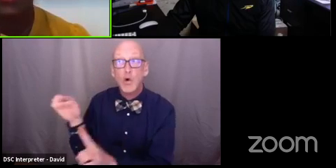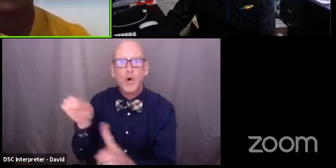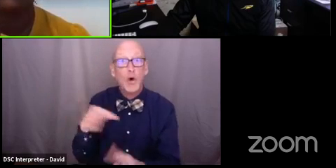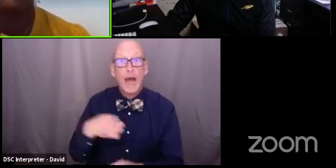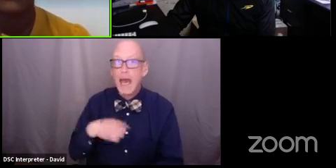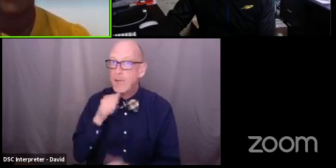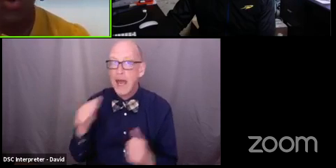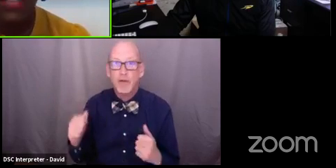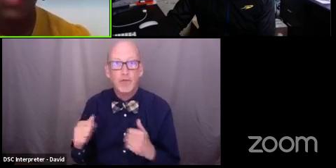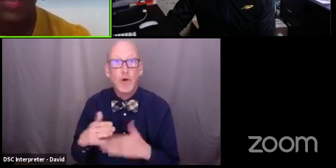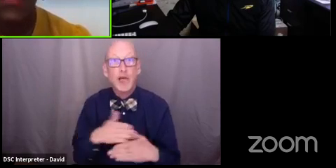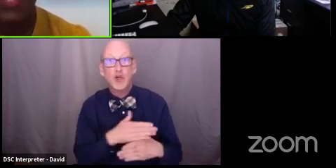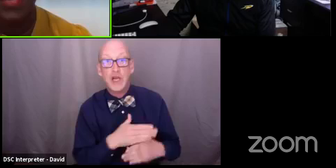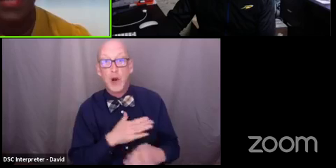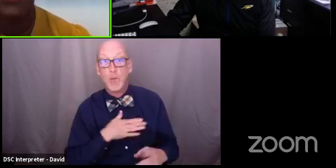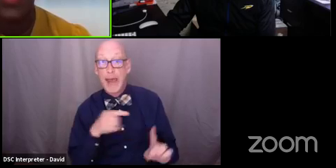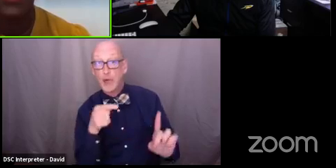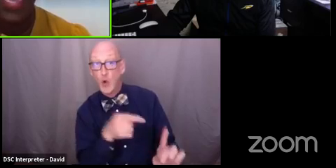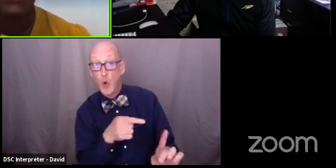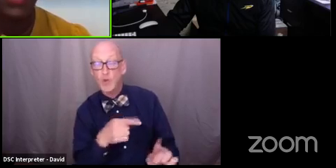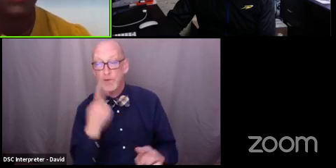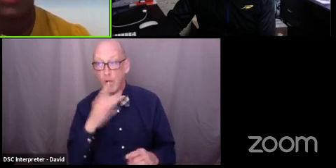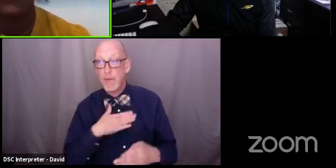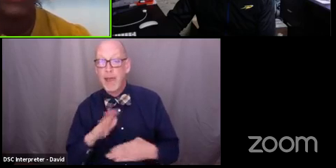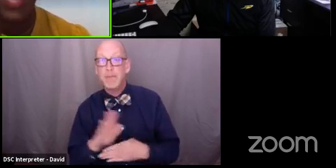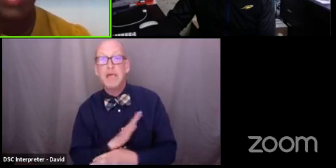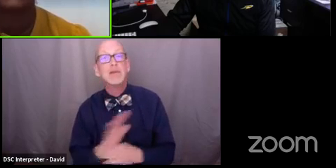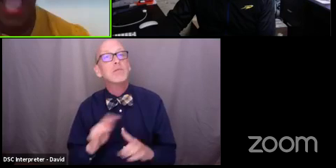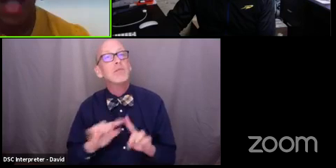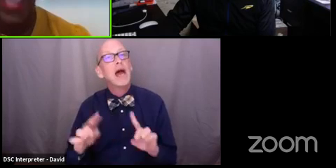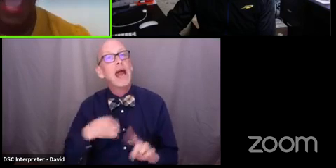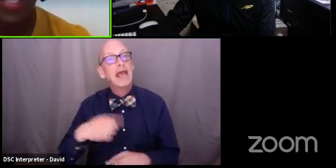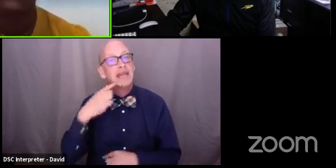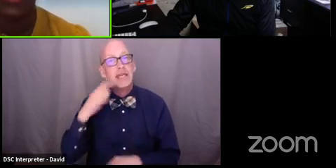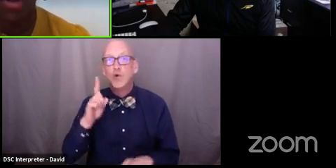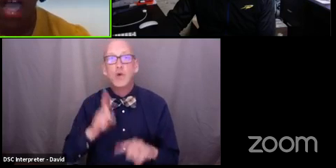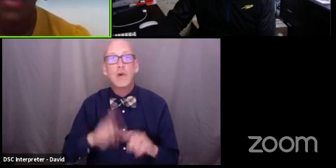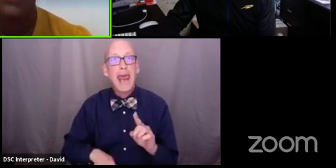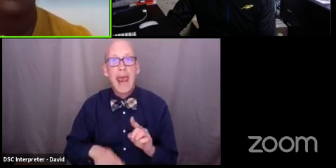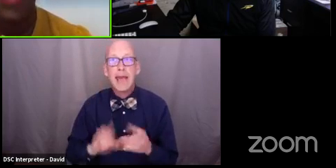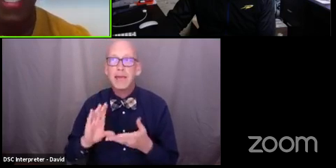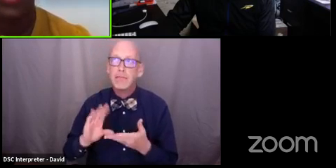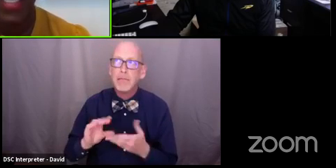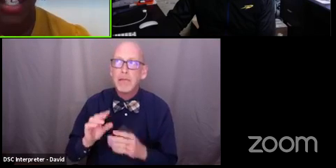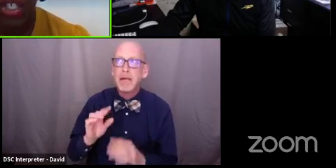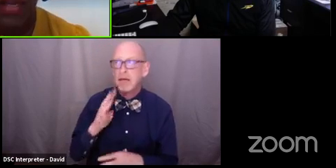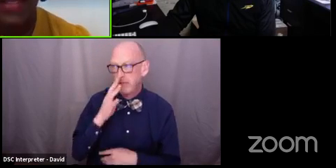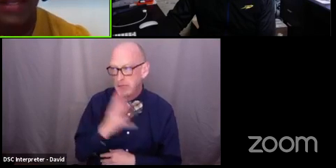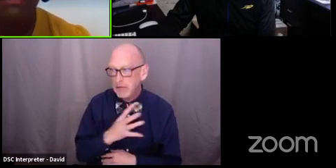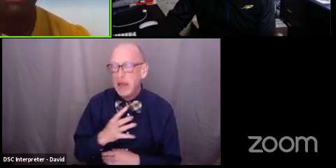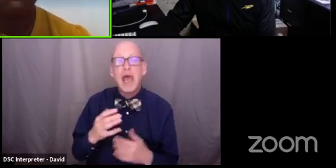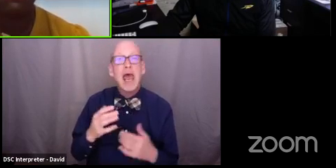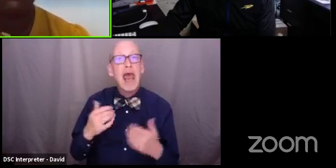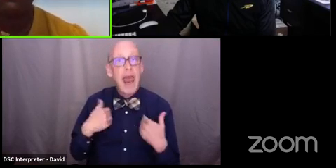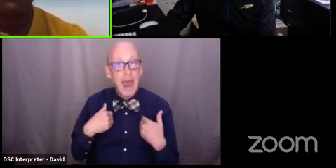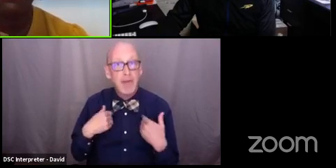to share my goals of the business. But I think you cannot discount having those strong banking